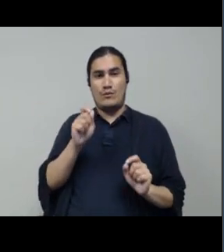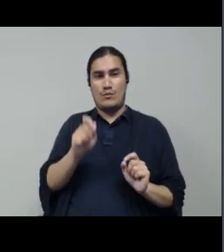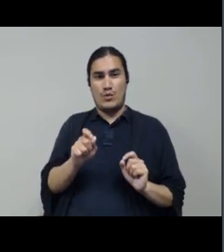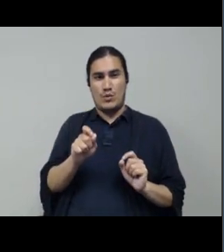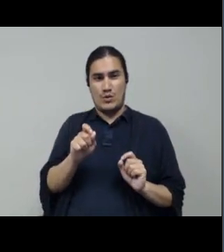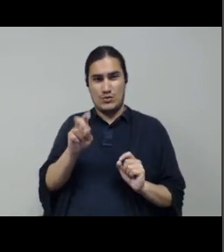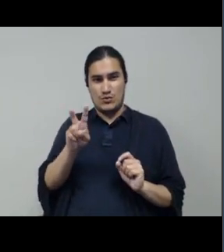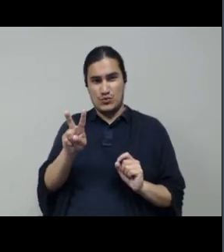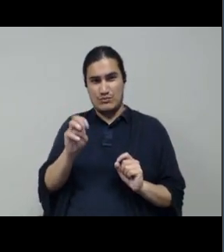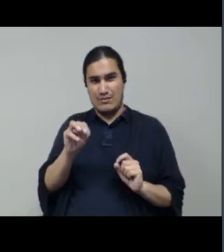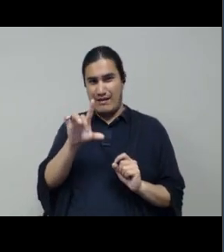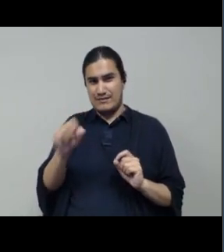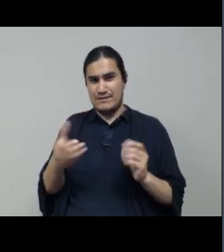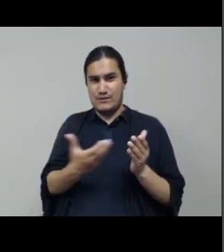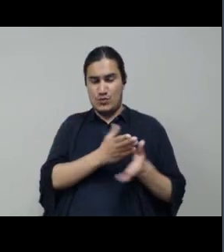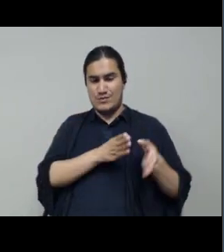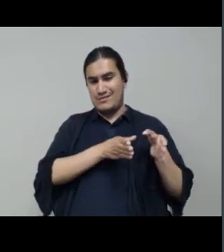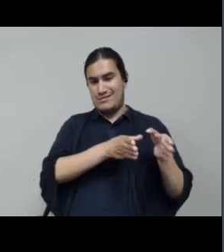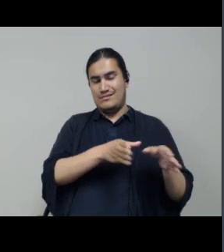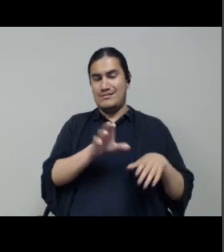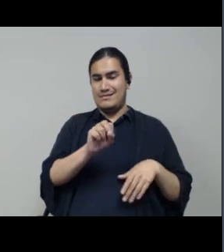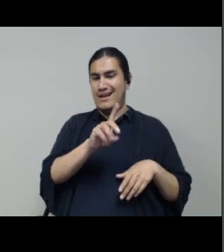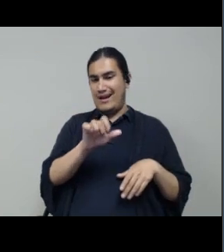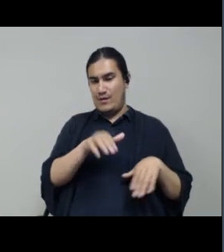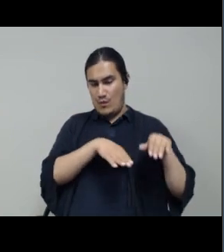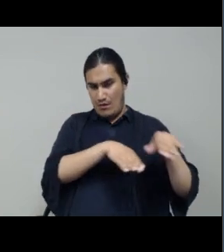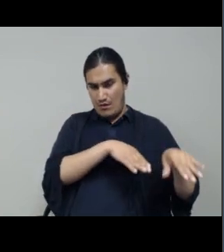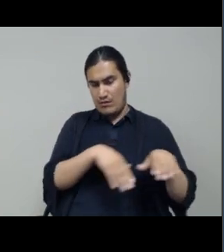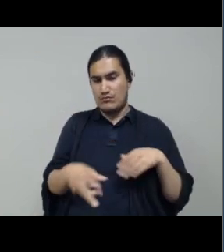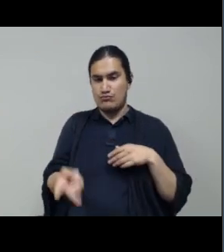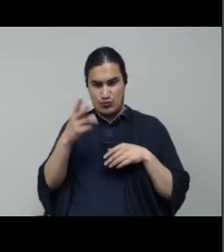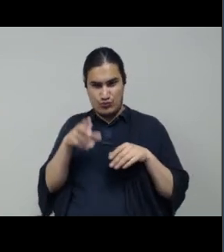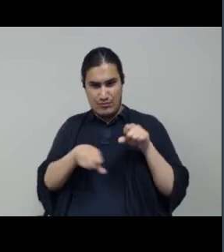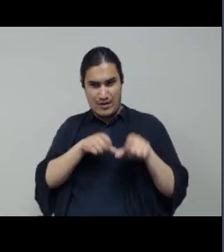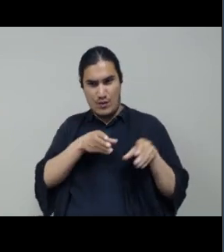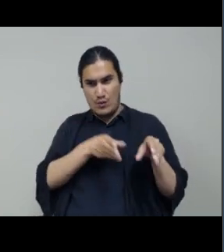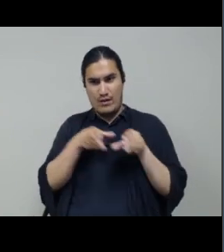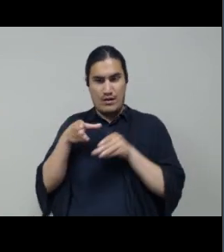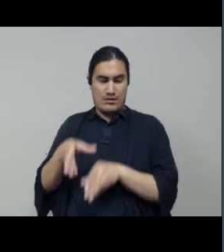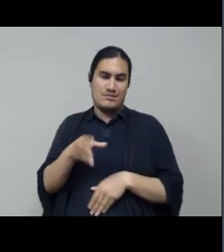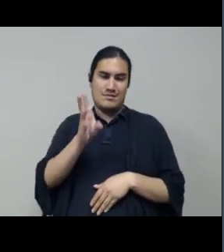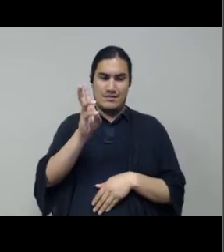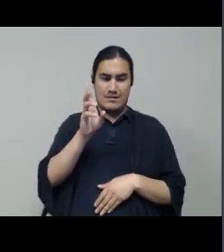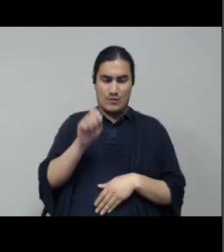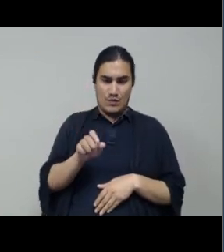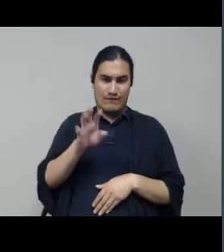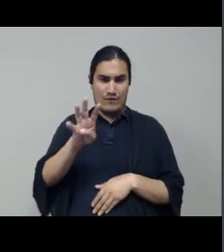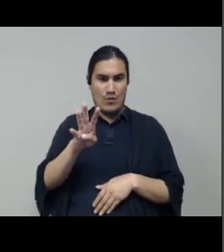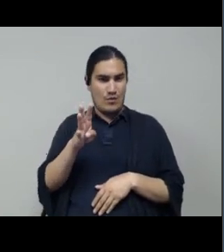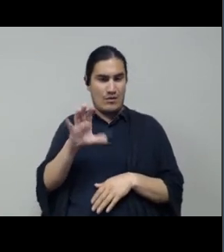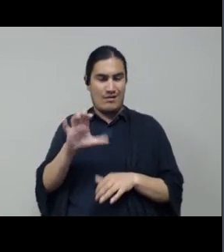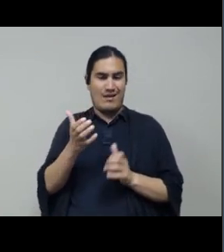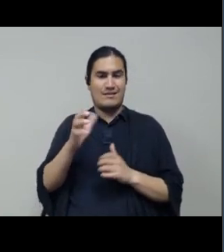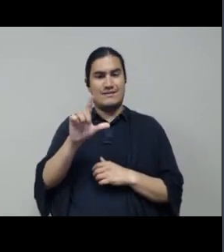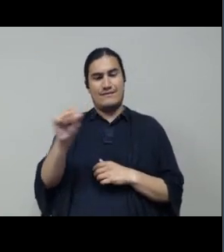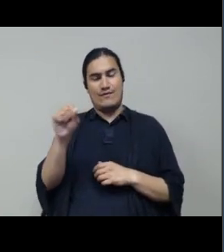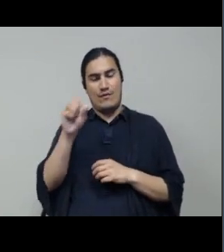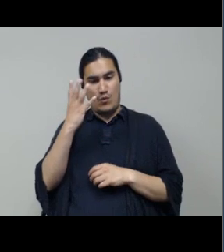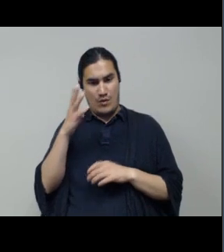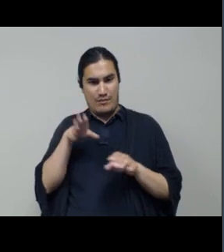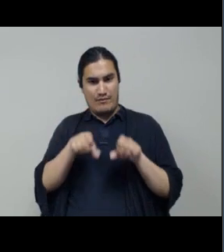1.2 miles of new sidewalk, 2 miles of Class 2 bikeways, 3.6 miles of Class 4 bikeways, and